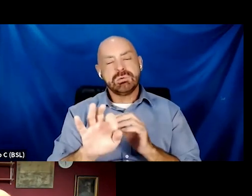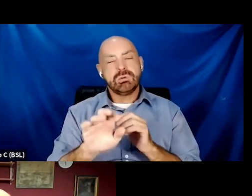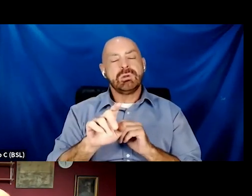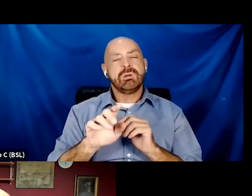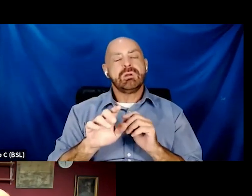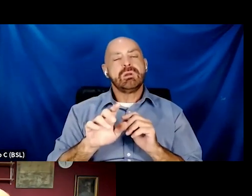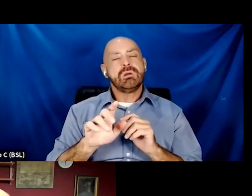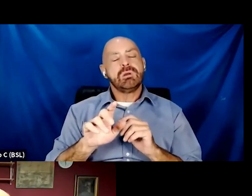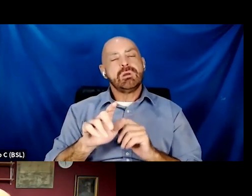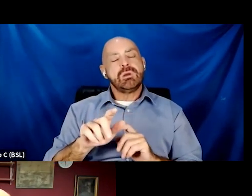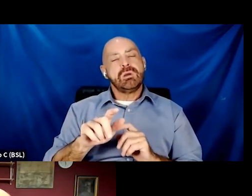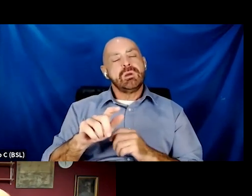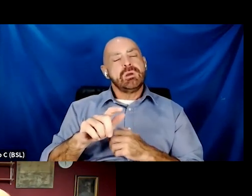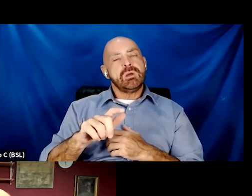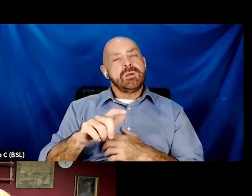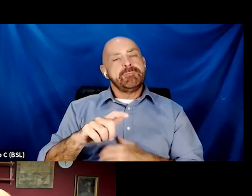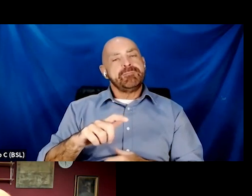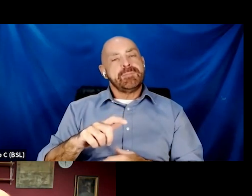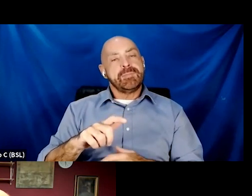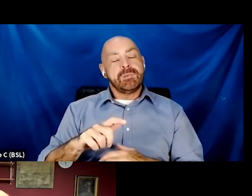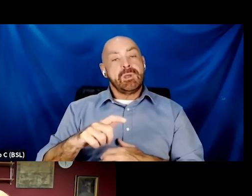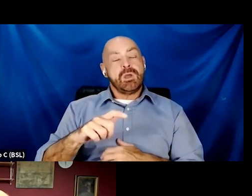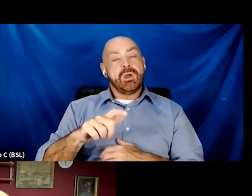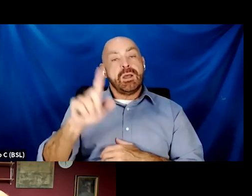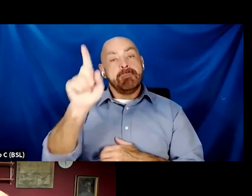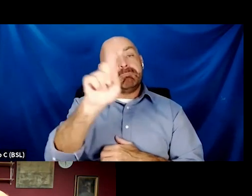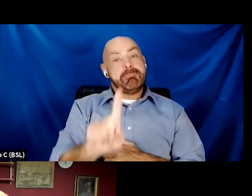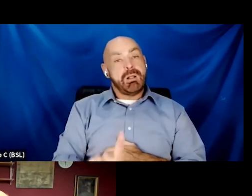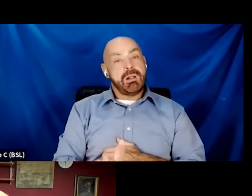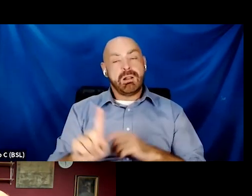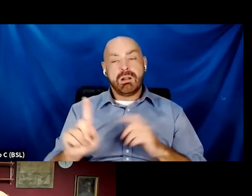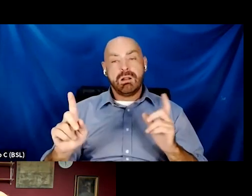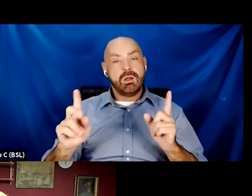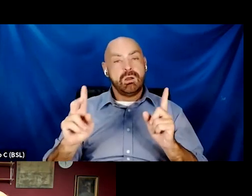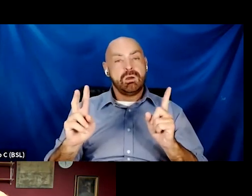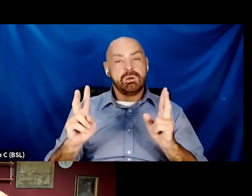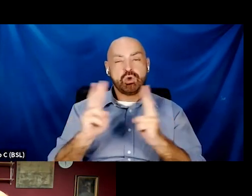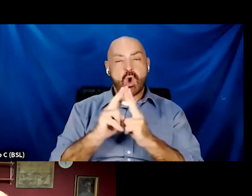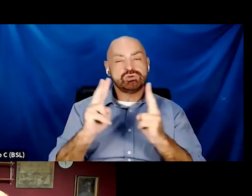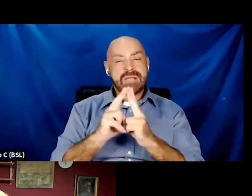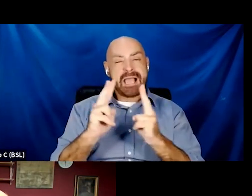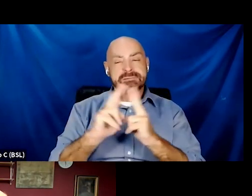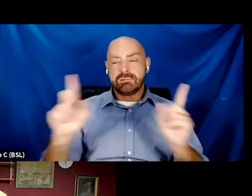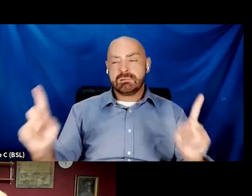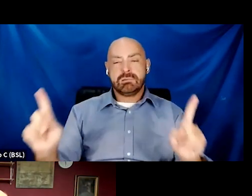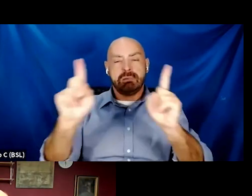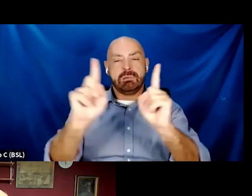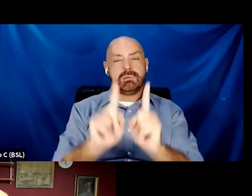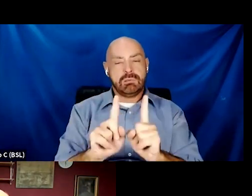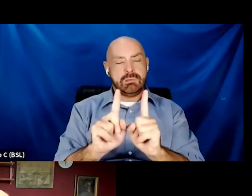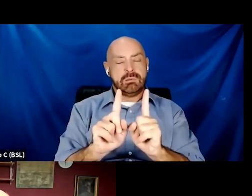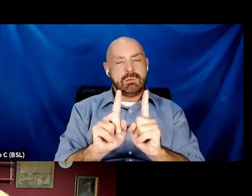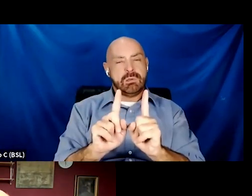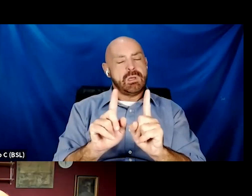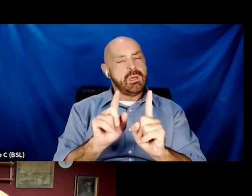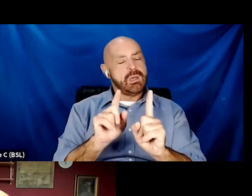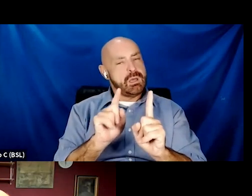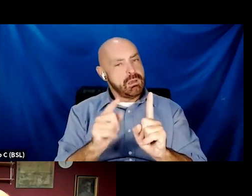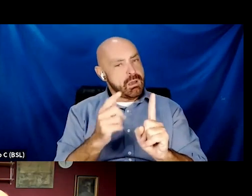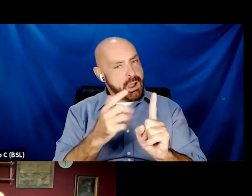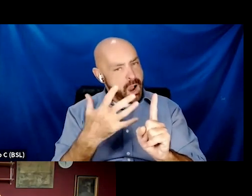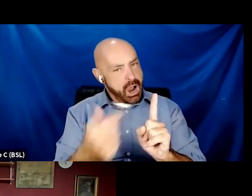human contact with lockdowns. How much do you think, is there any evidence that the